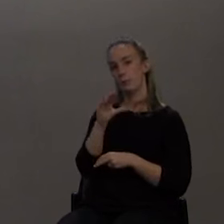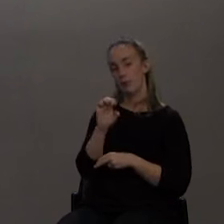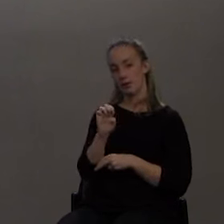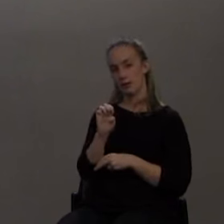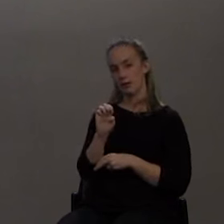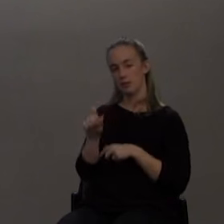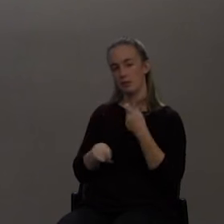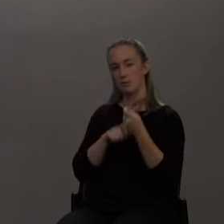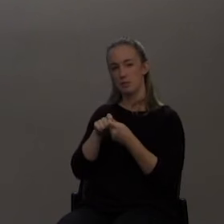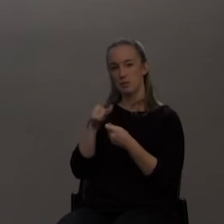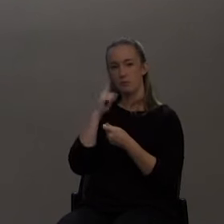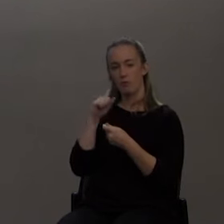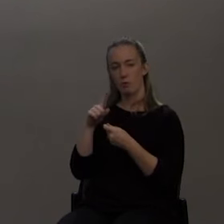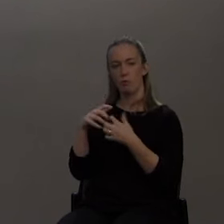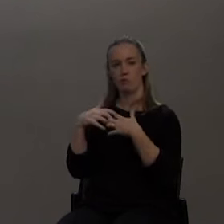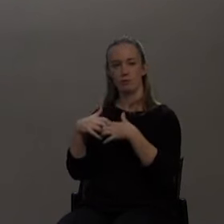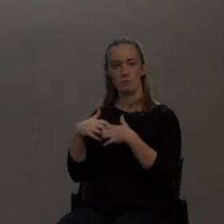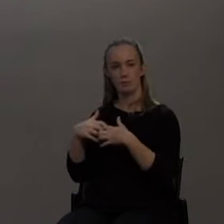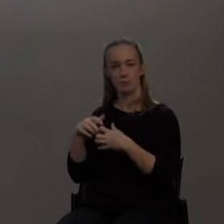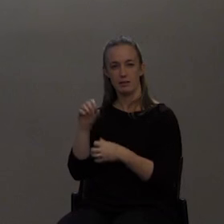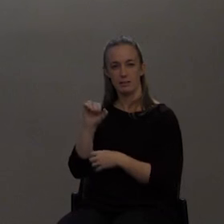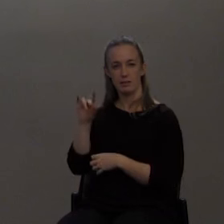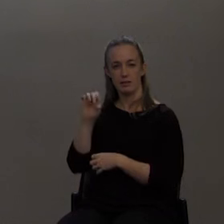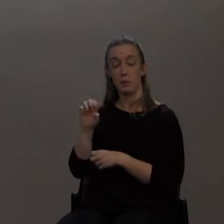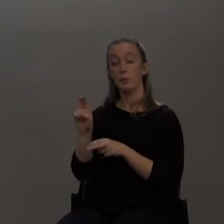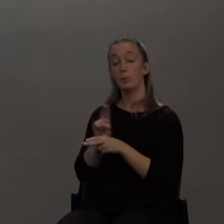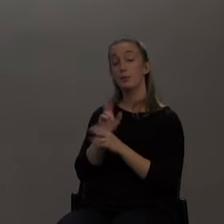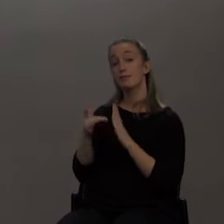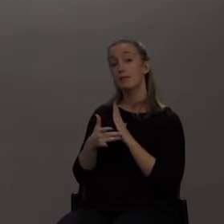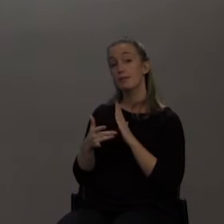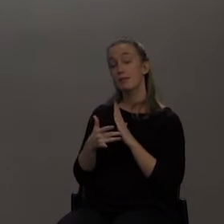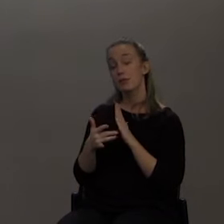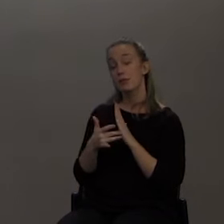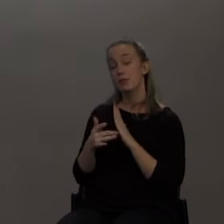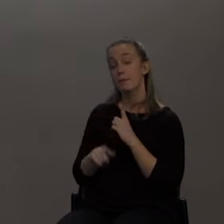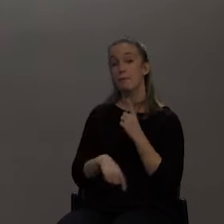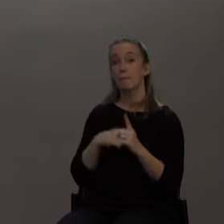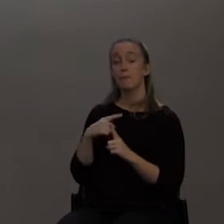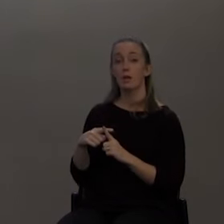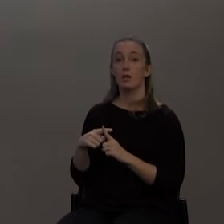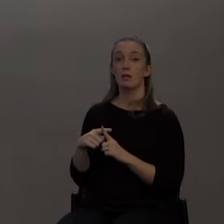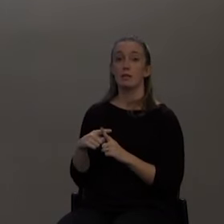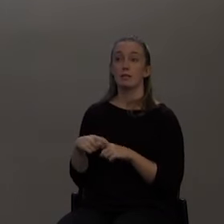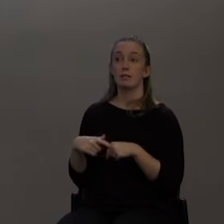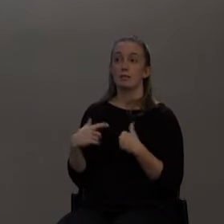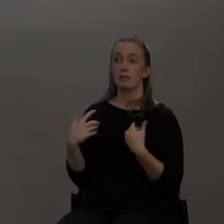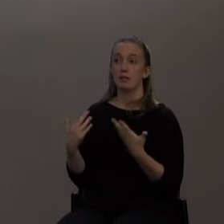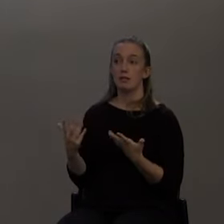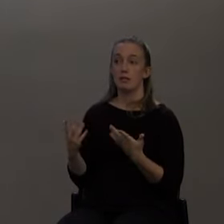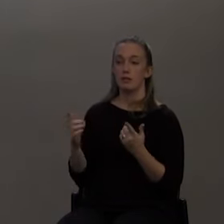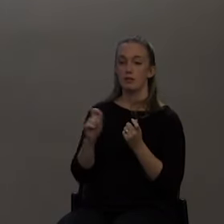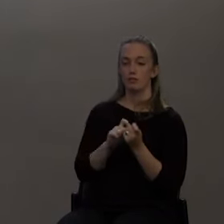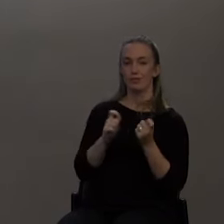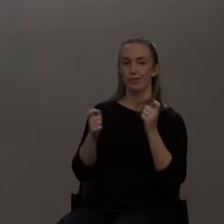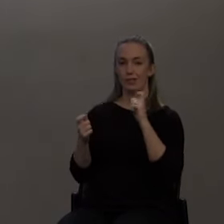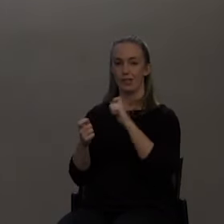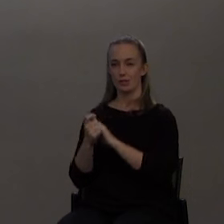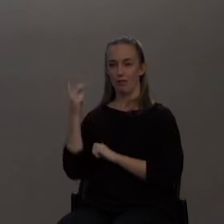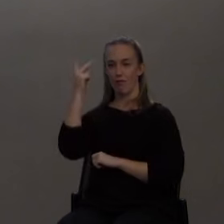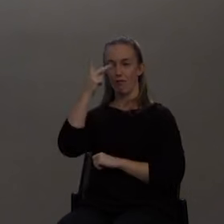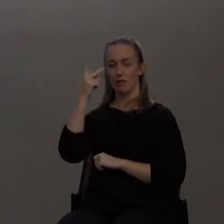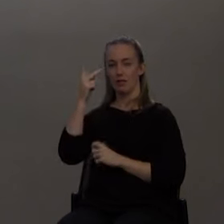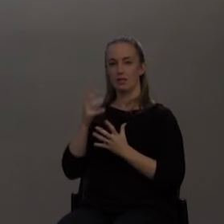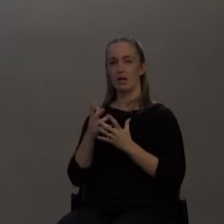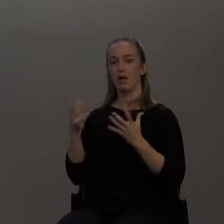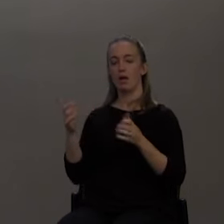side. With the use of technology and the change in philosophy of how much